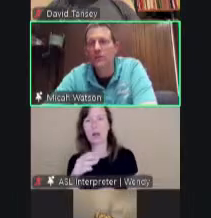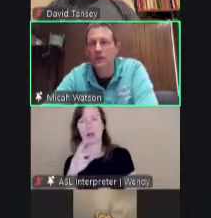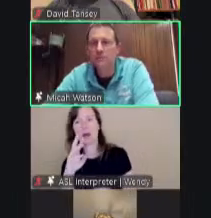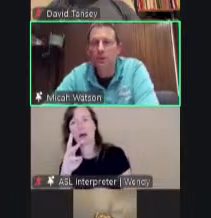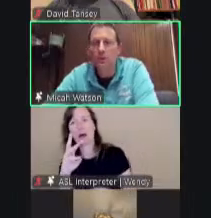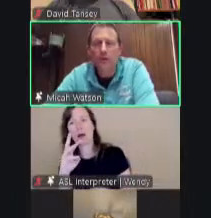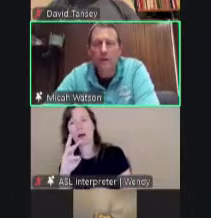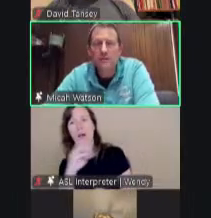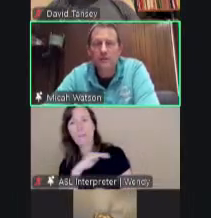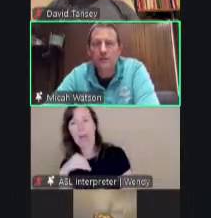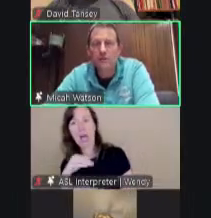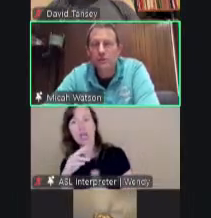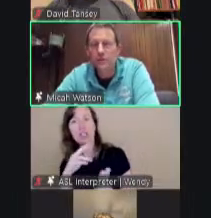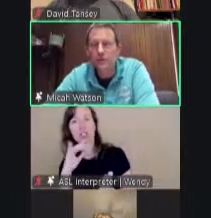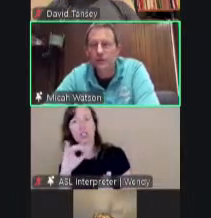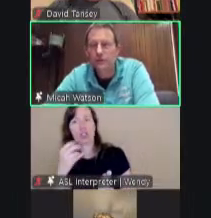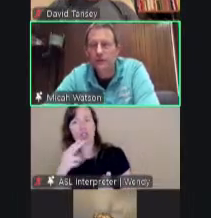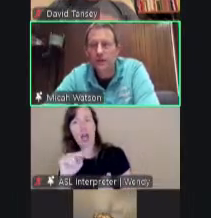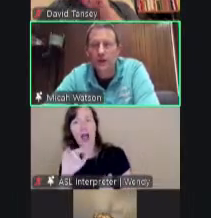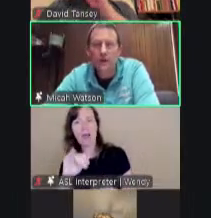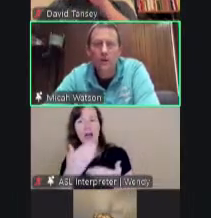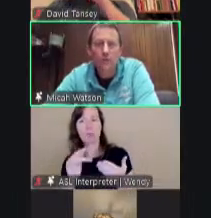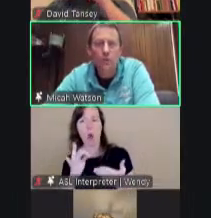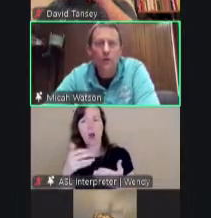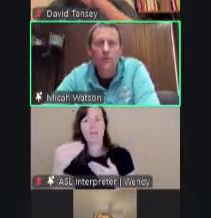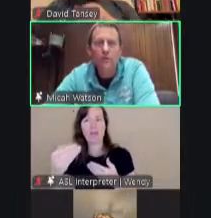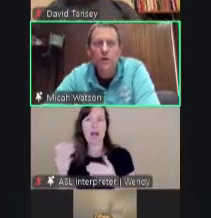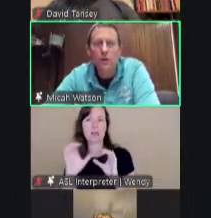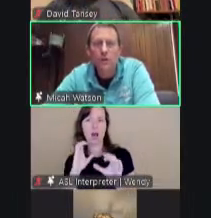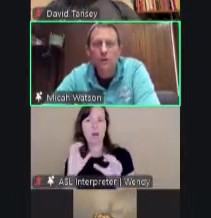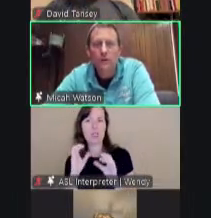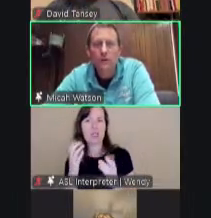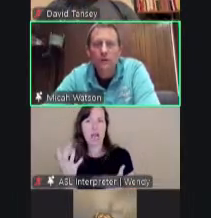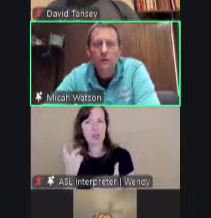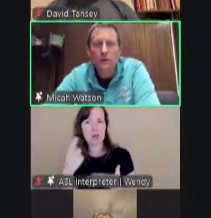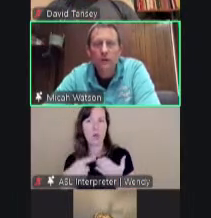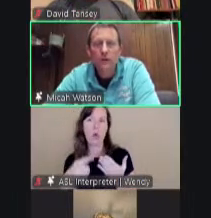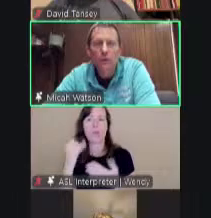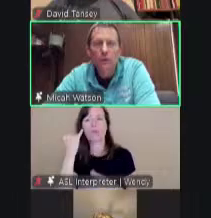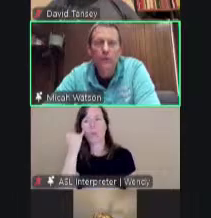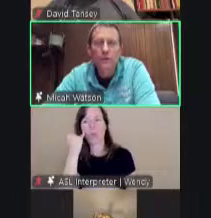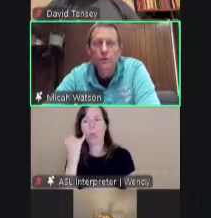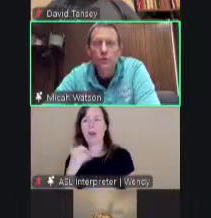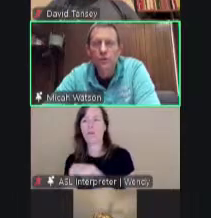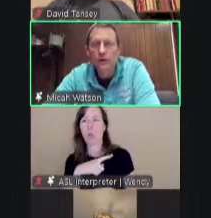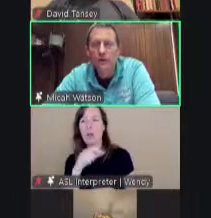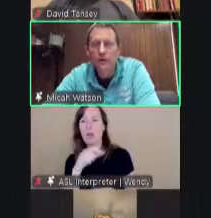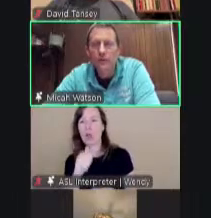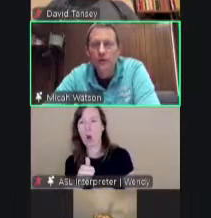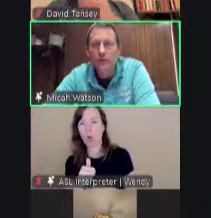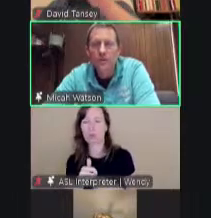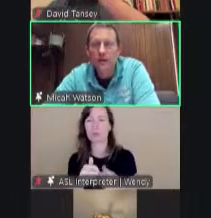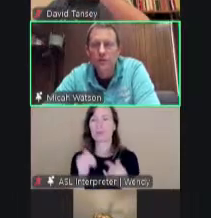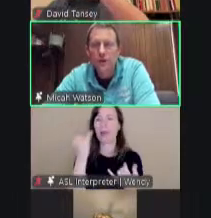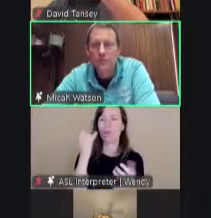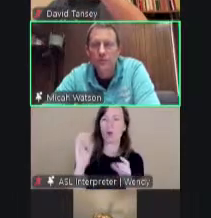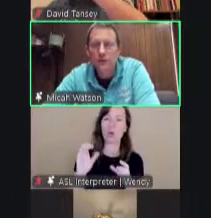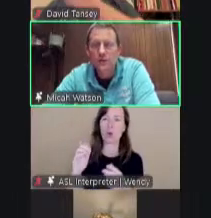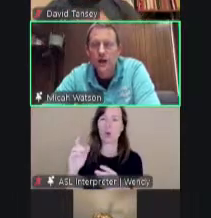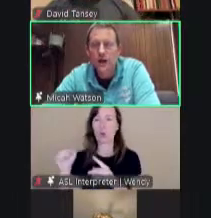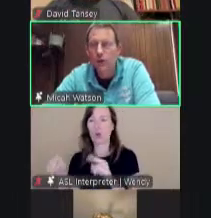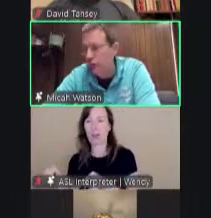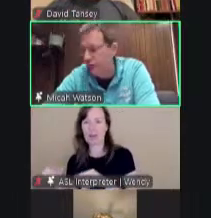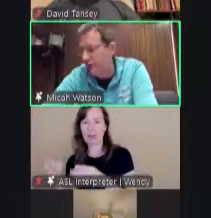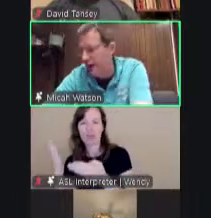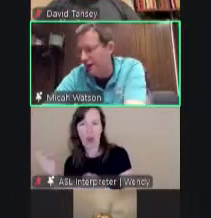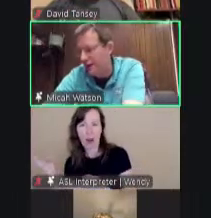John, I think that's part of the next conversation is like, okay, well, what if you don't? Well, if we do this, if we take this recommendation,